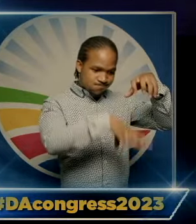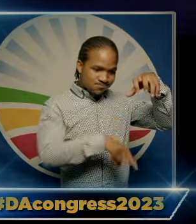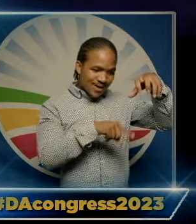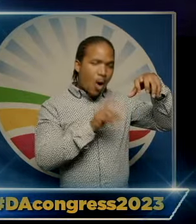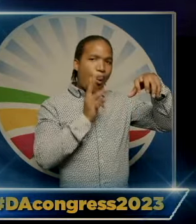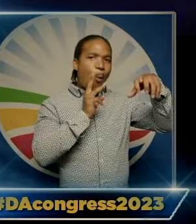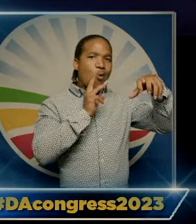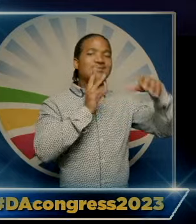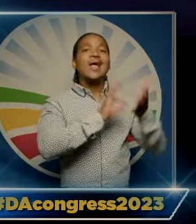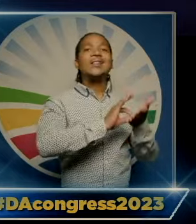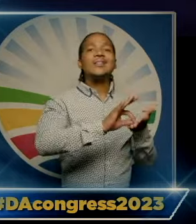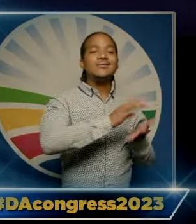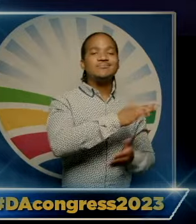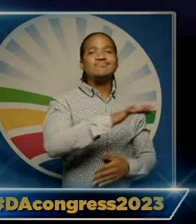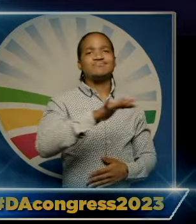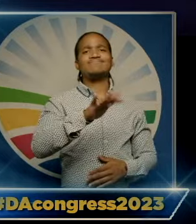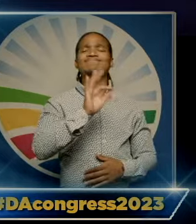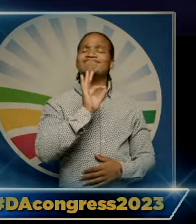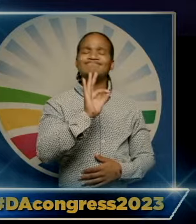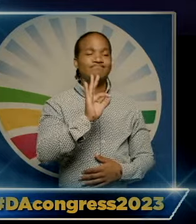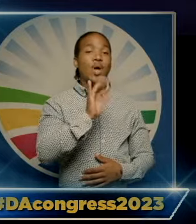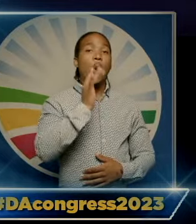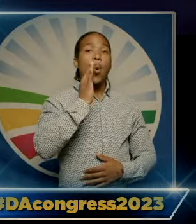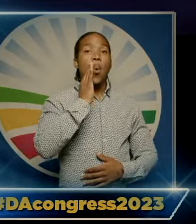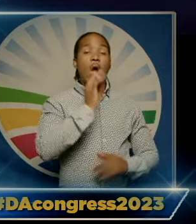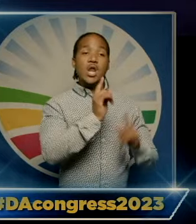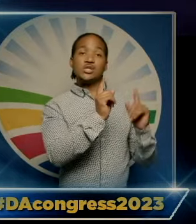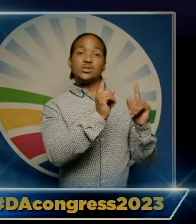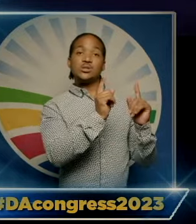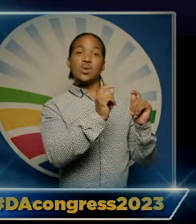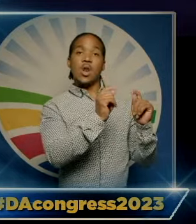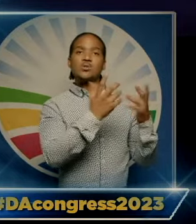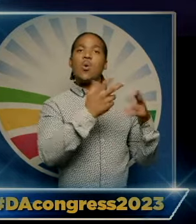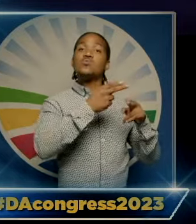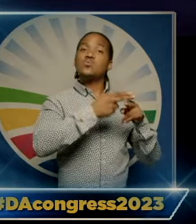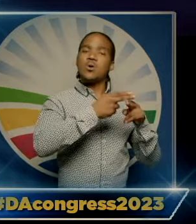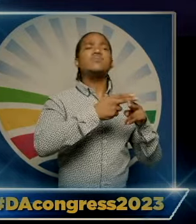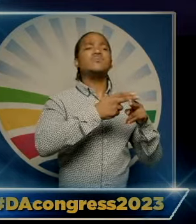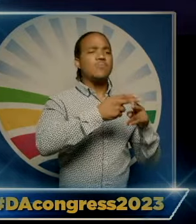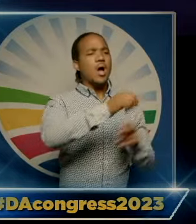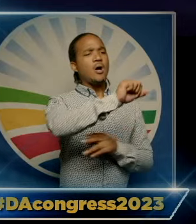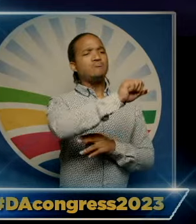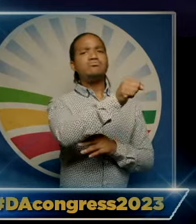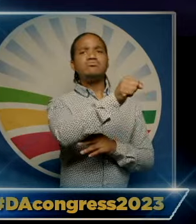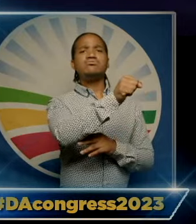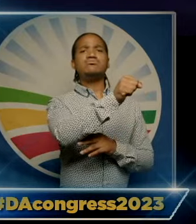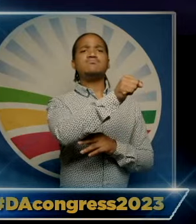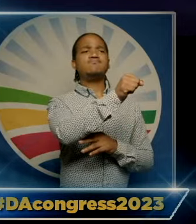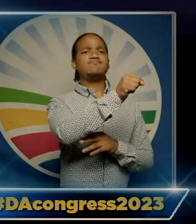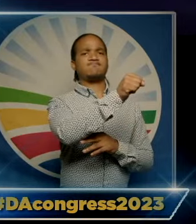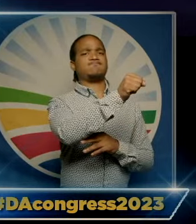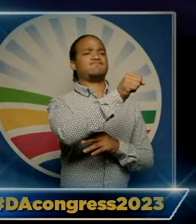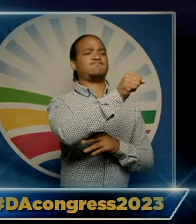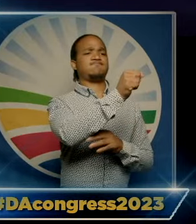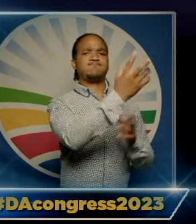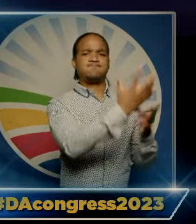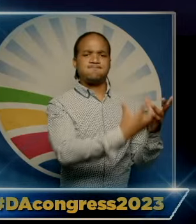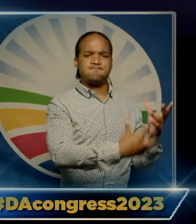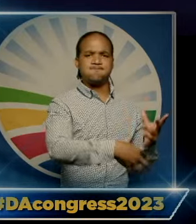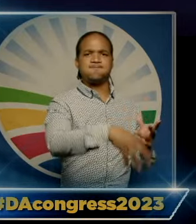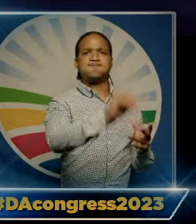Midvaal residents flush their toilets, the waste flows through a functioning sewer system and not through their kitchen